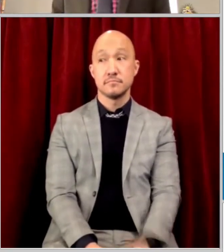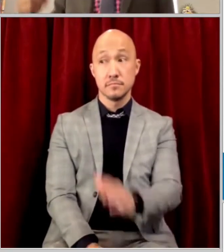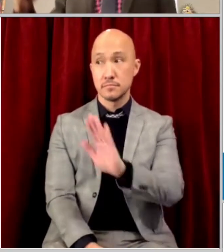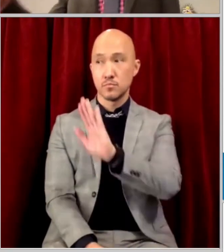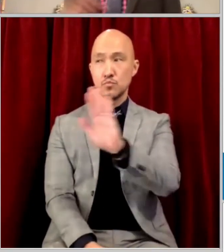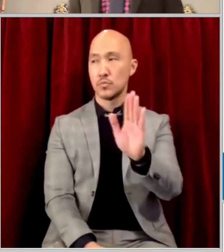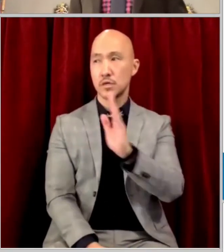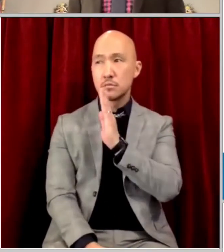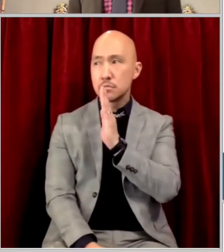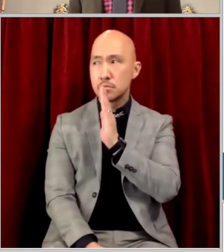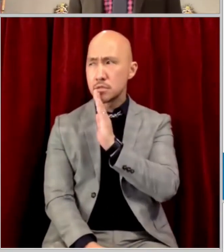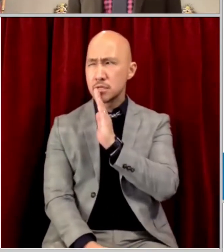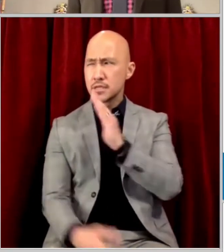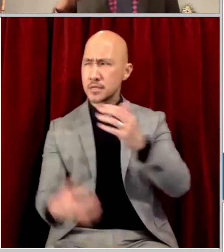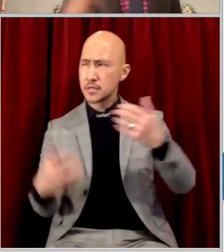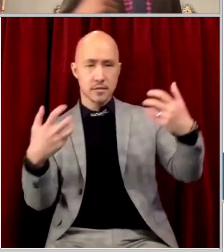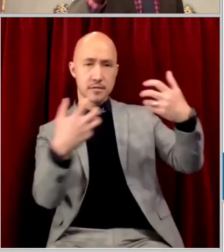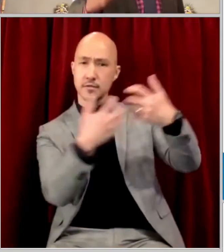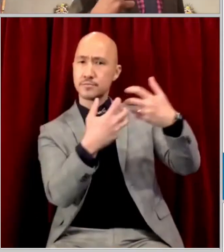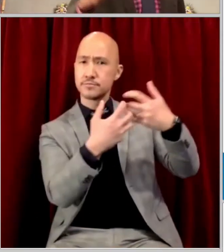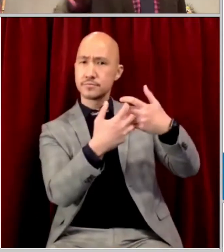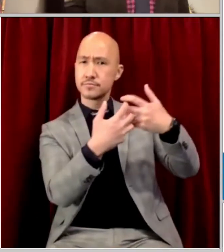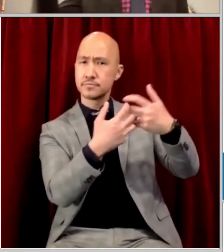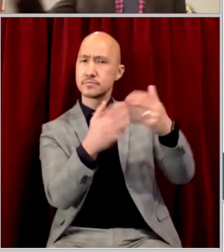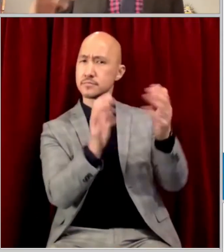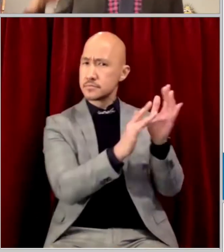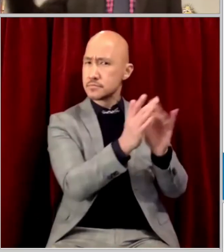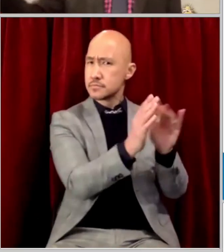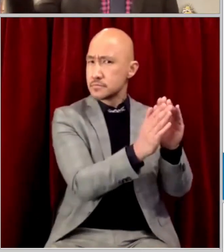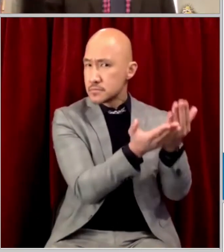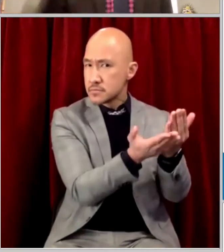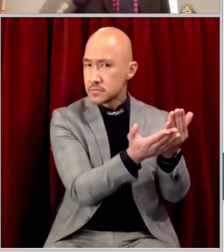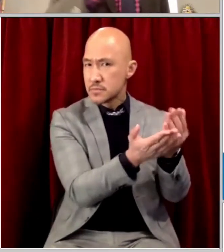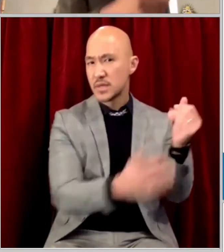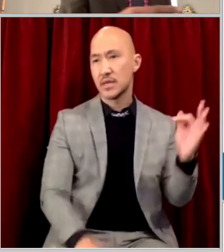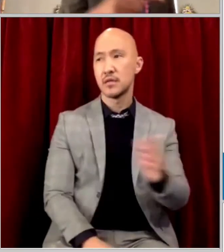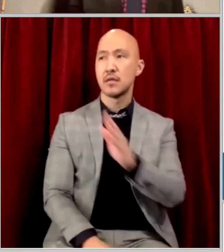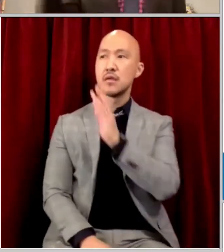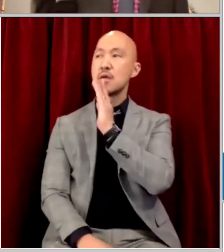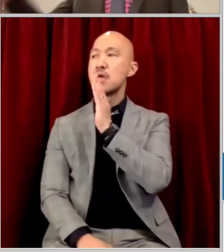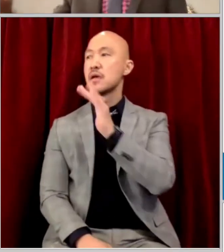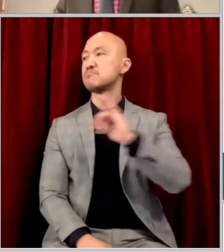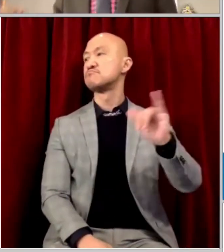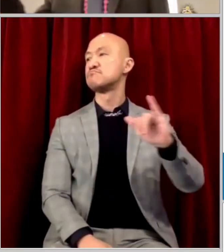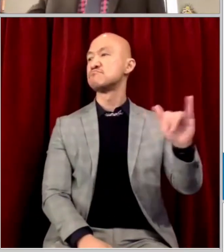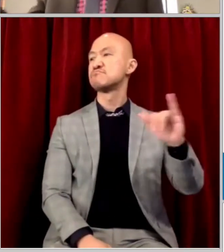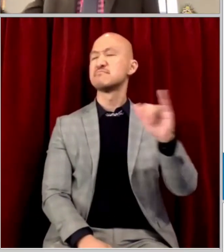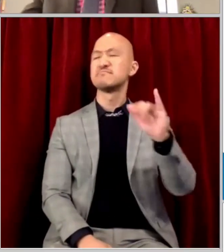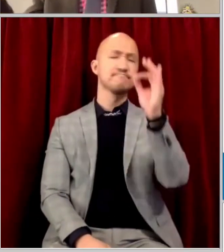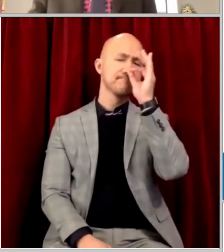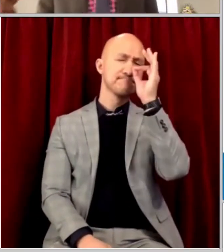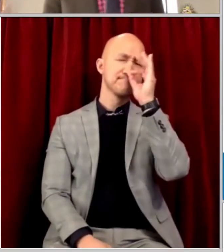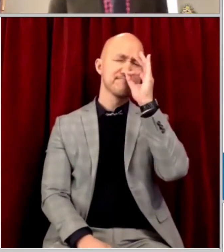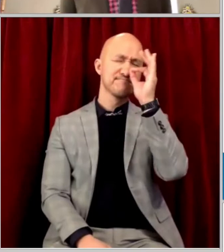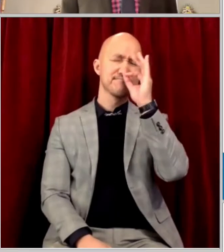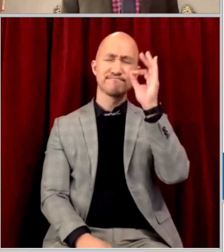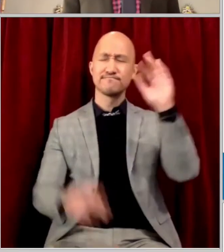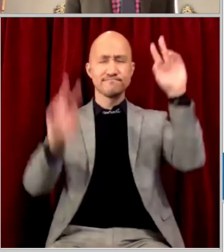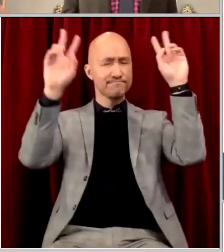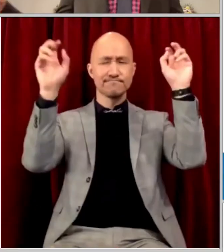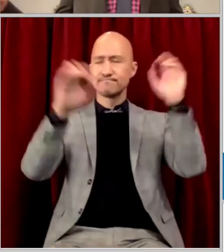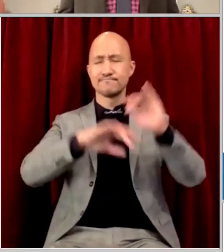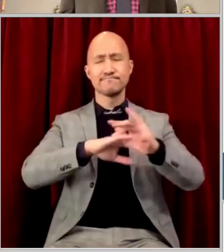good things of God. If we find ourselves just doing what everybody else does and saying what everybody else